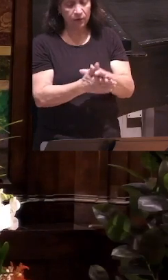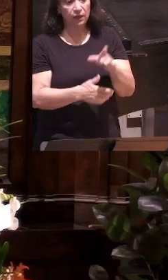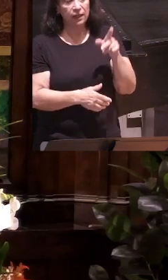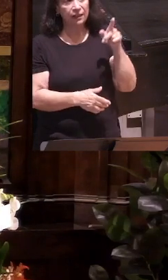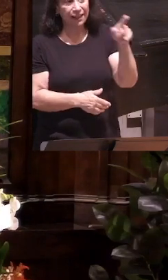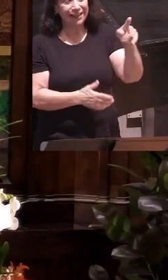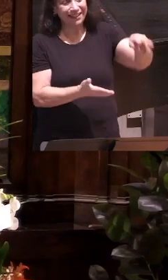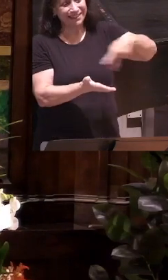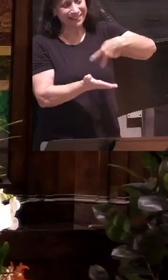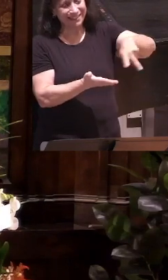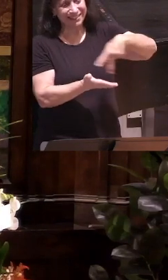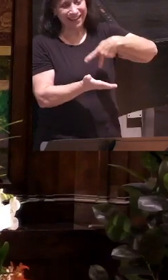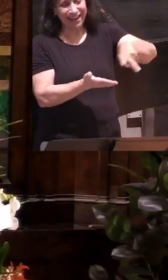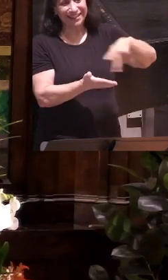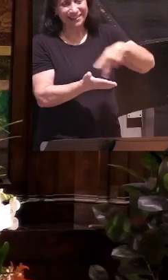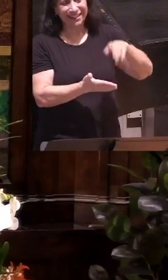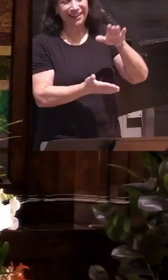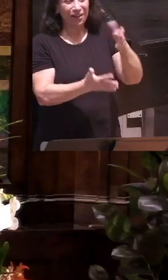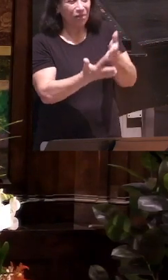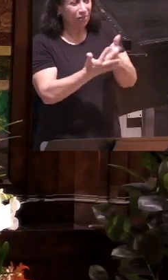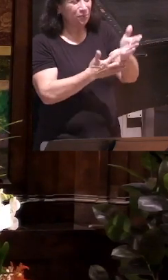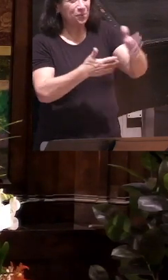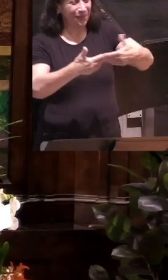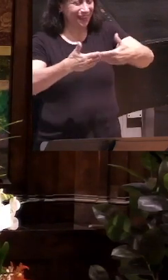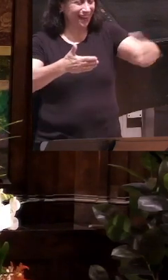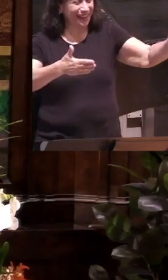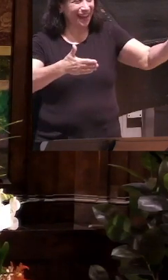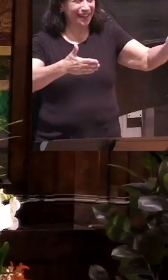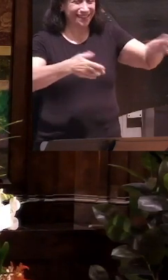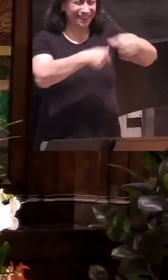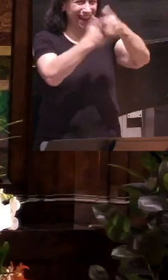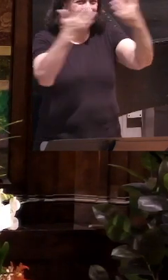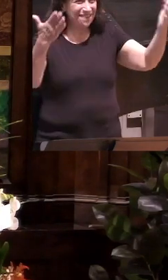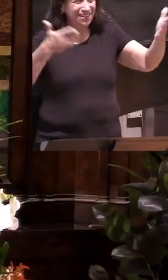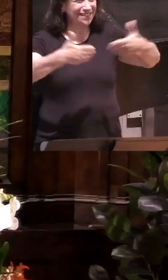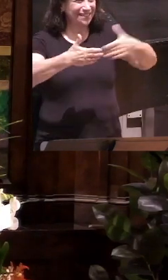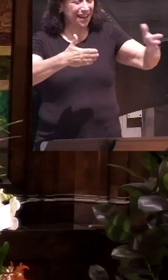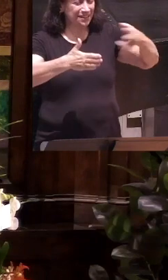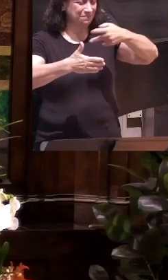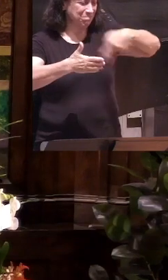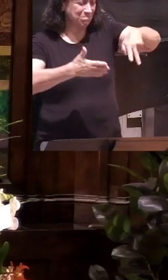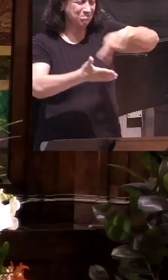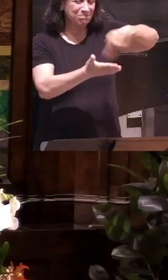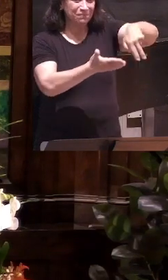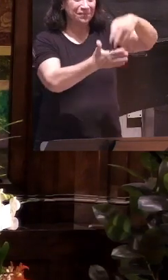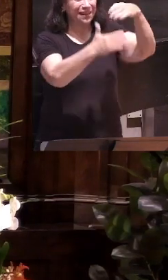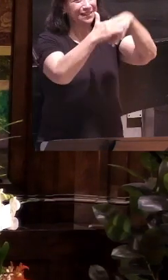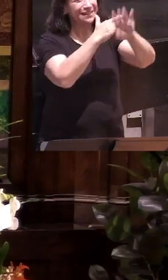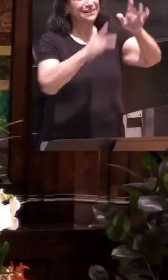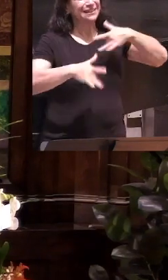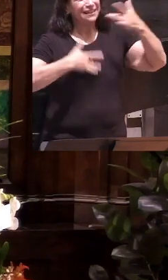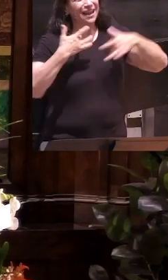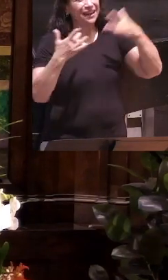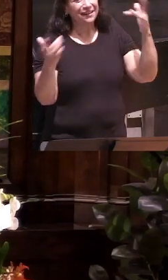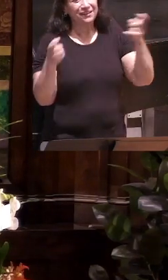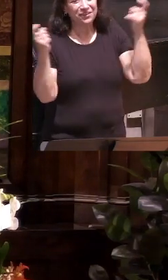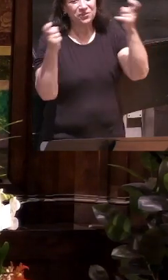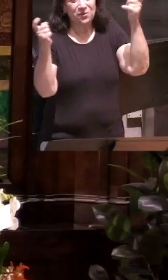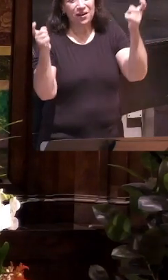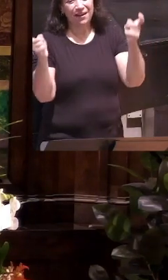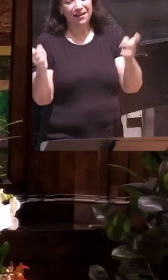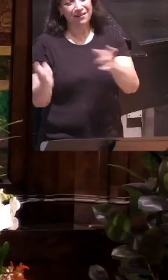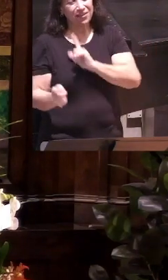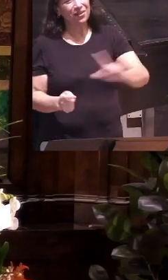is dancing his way through the gates of heaven, delighting in the joy of the Lord as he hears